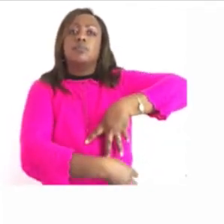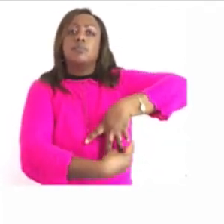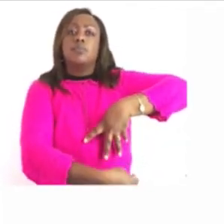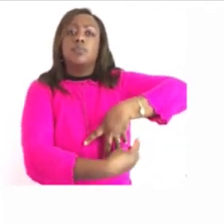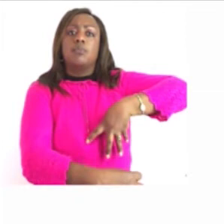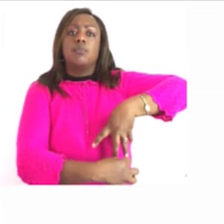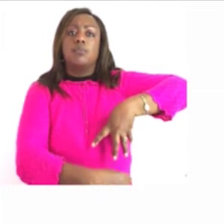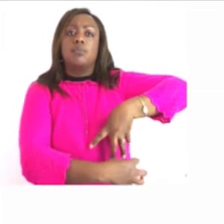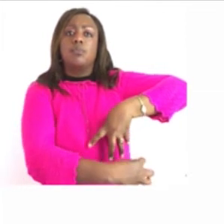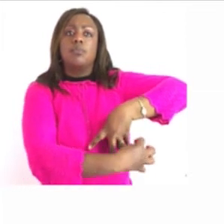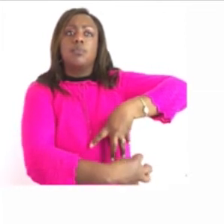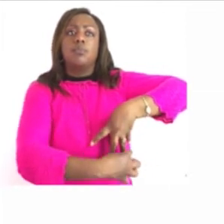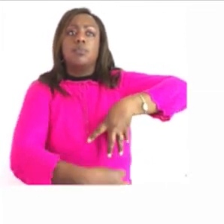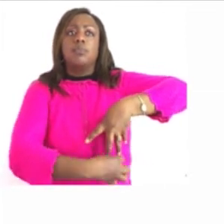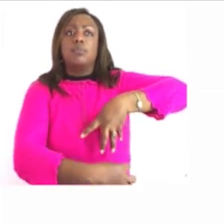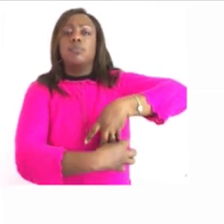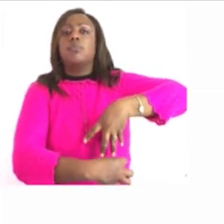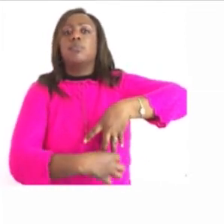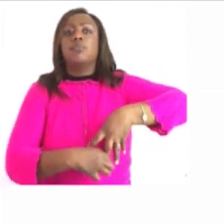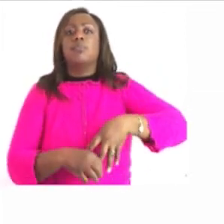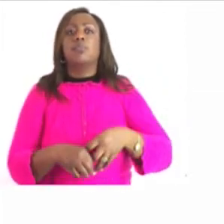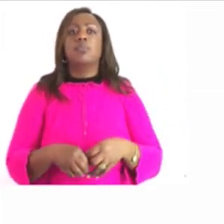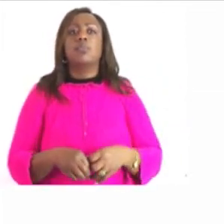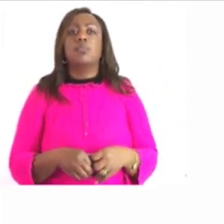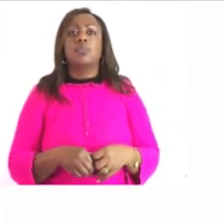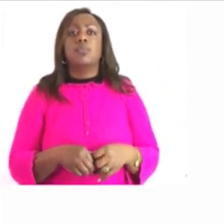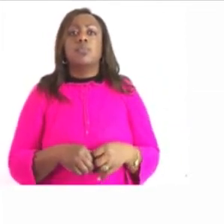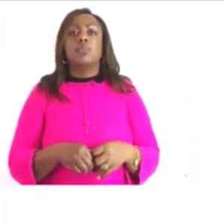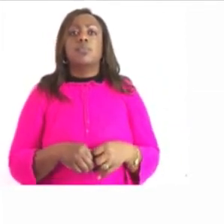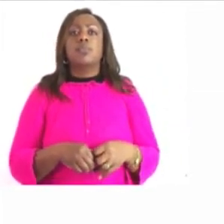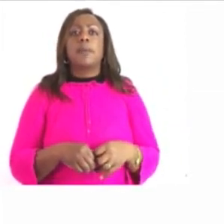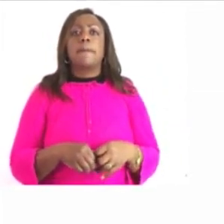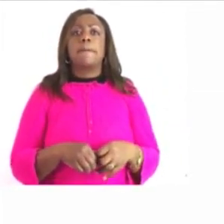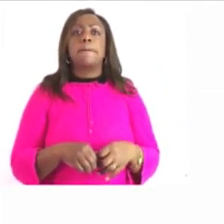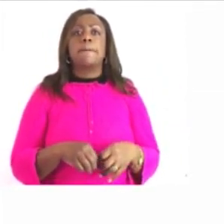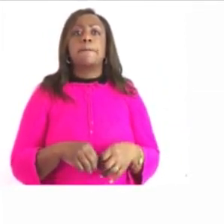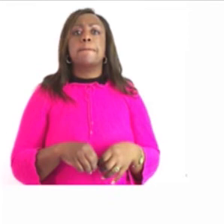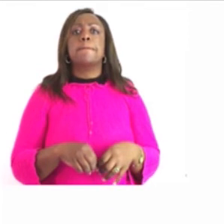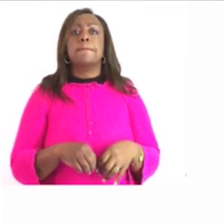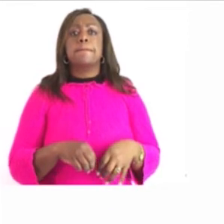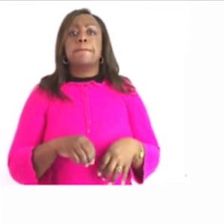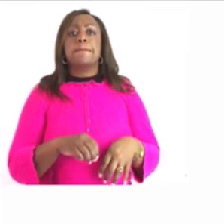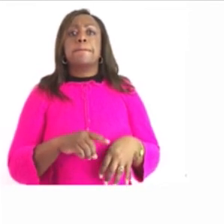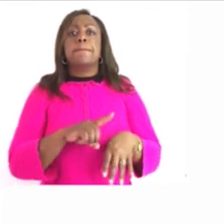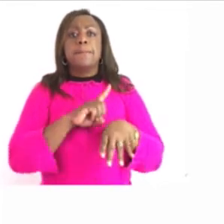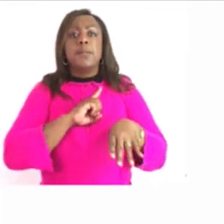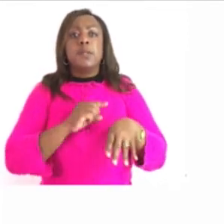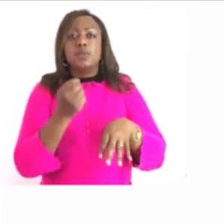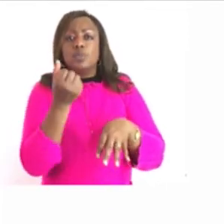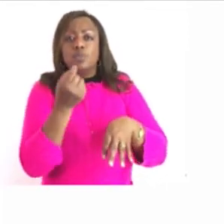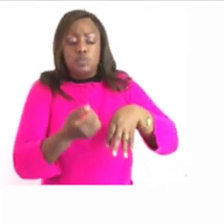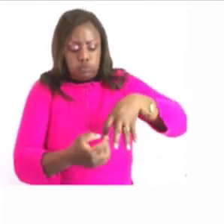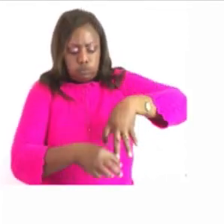If you look at number 7, throat is actually after the mouth. When you're breathing through the mouth, the air goes into your throat before it's reached